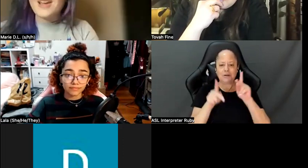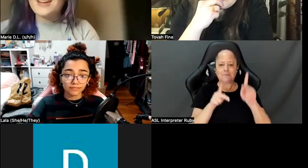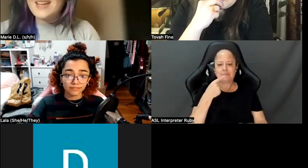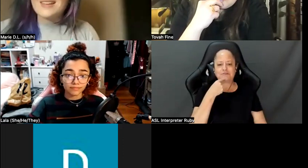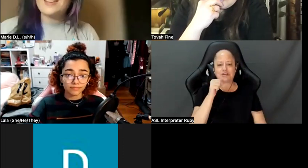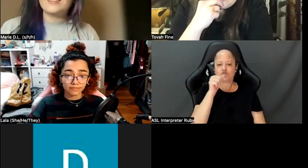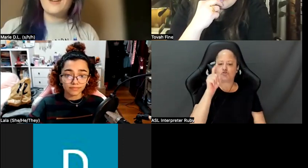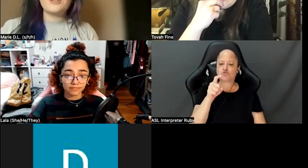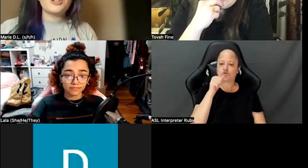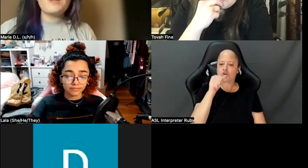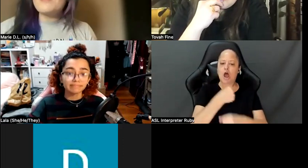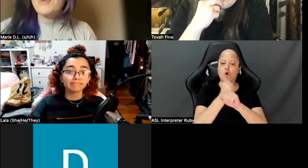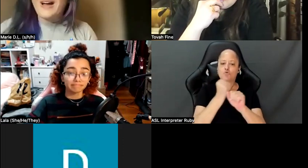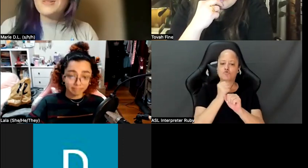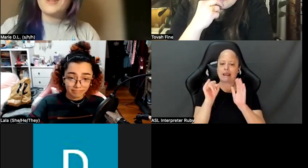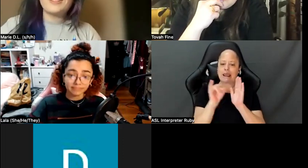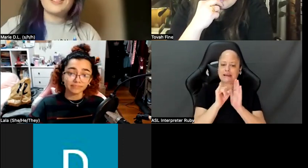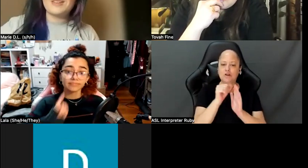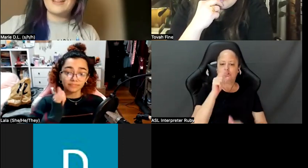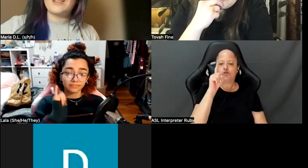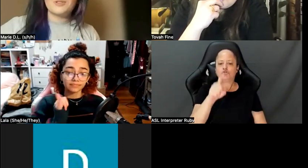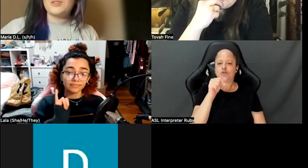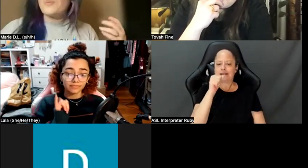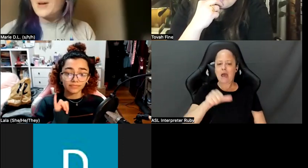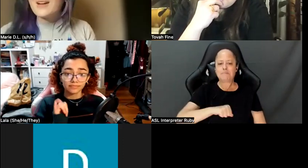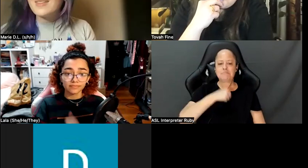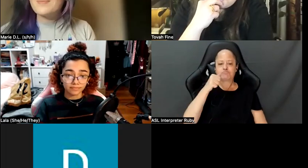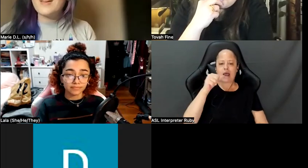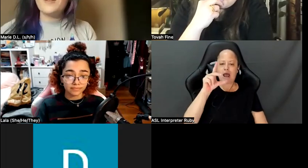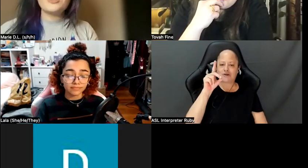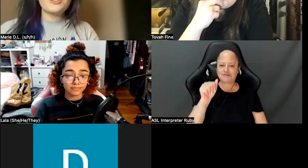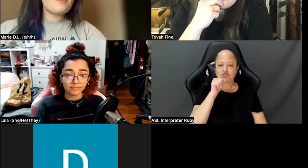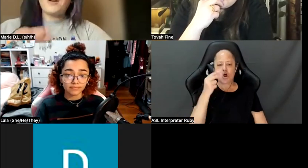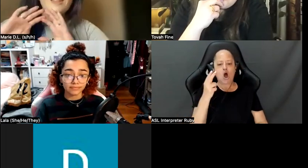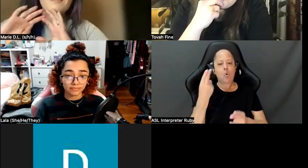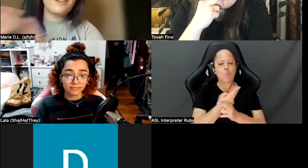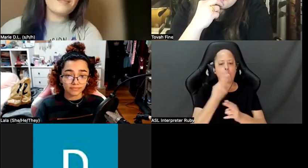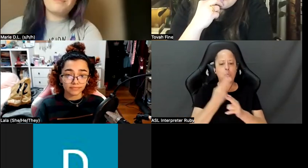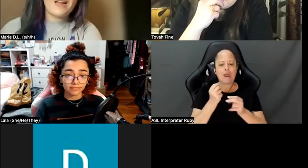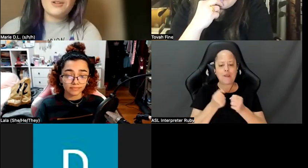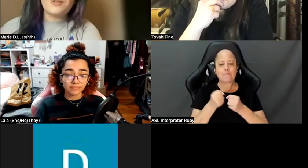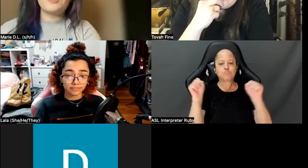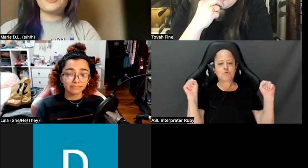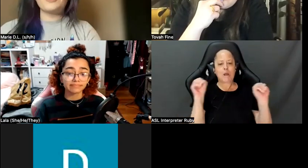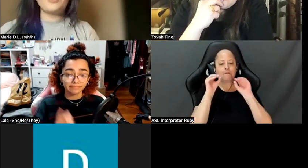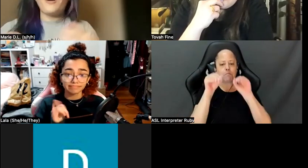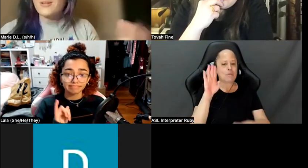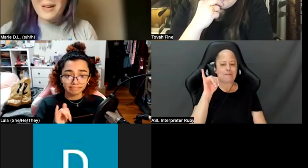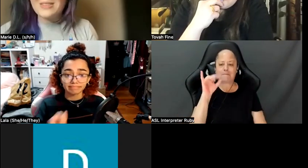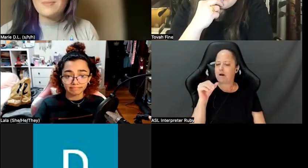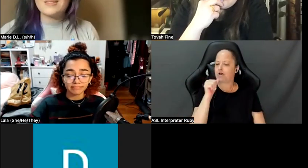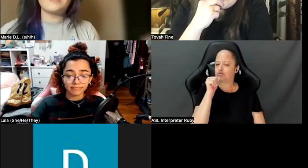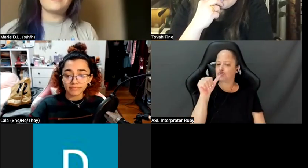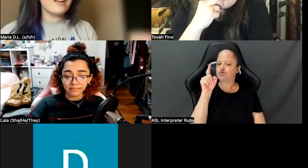shouldn't create identities, we shouldn't be proud of our disabilities, we shouldn't wear them, we shouldn't put them in our bios, we shouldn't talk